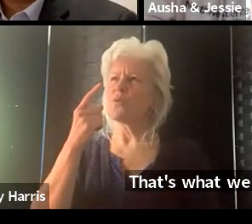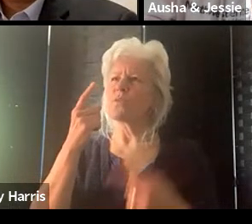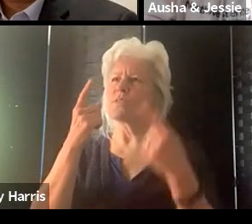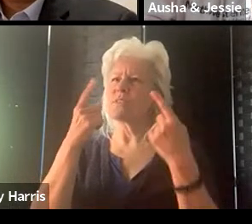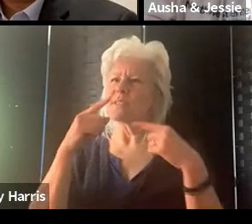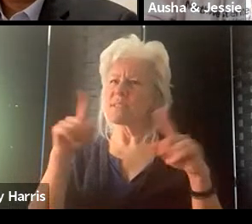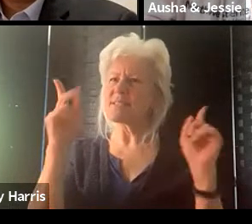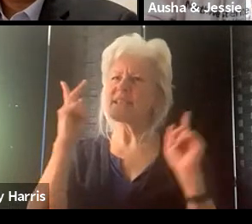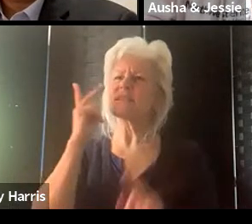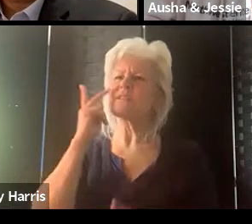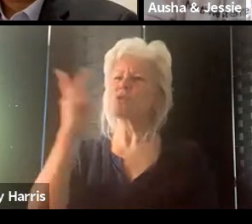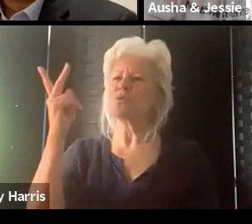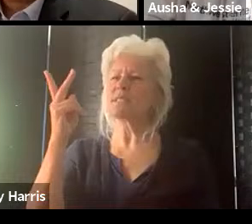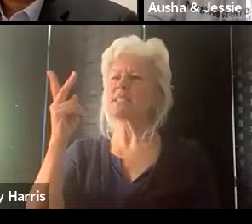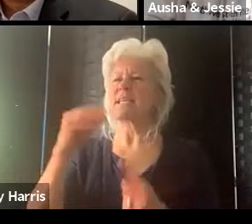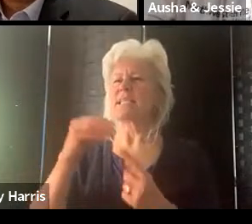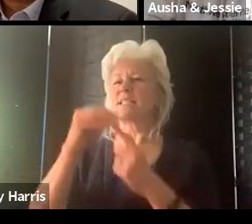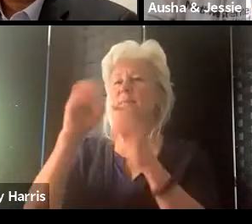education and public schools today?